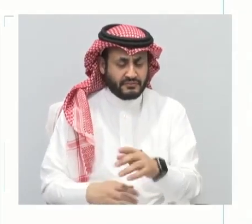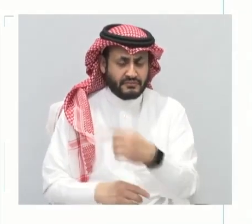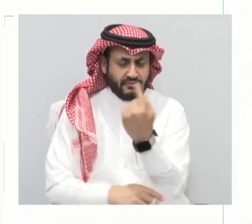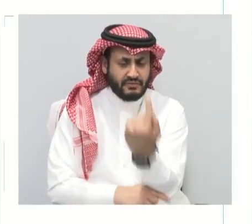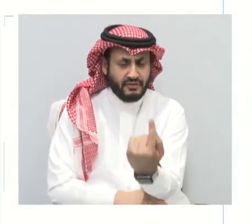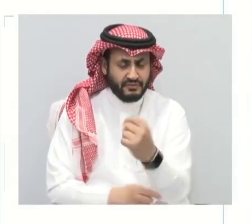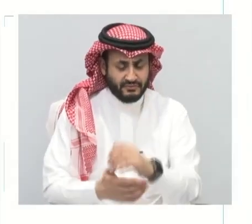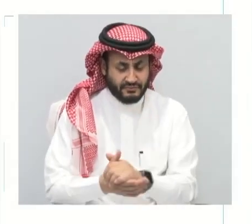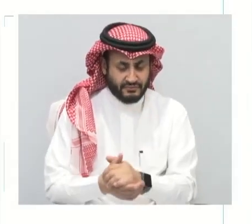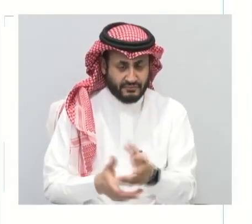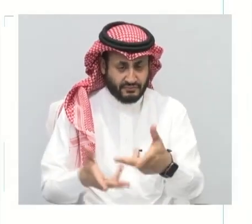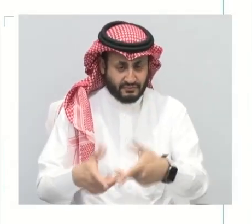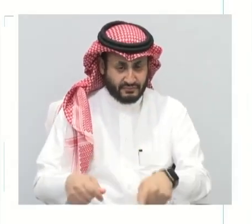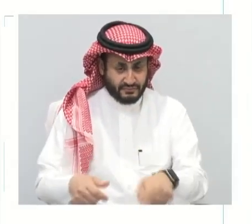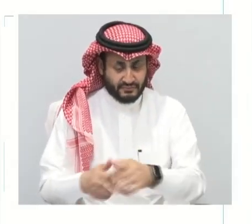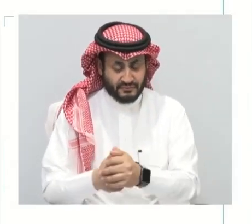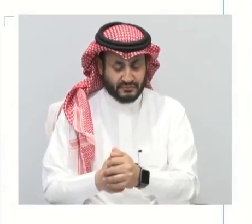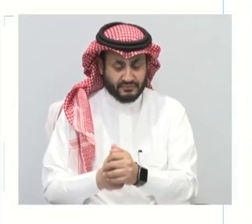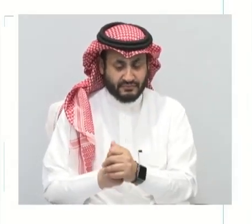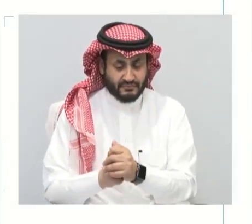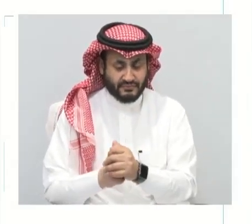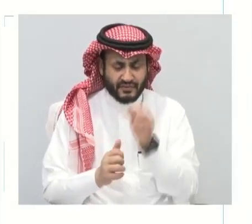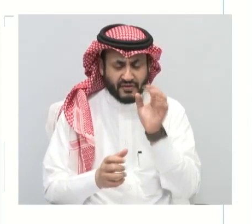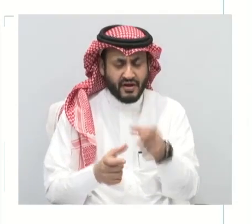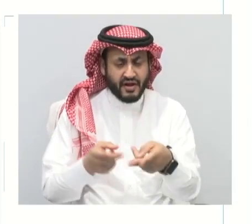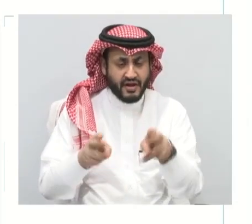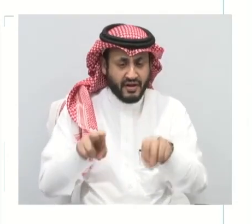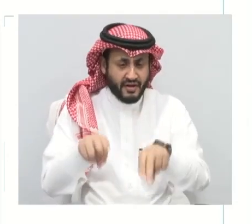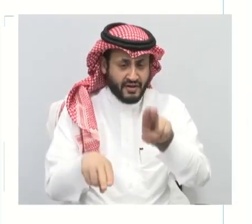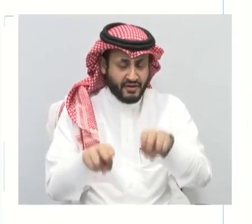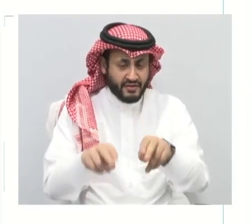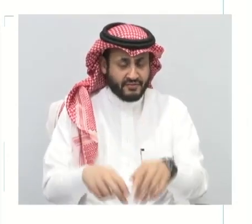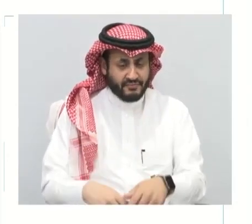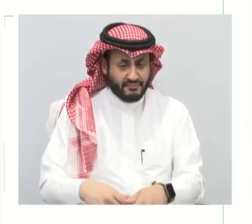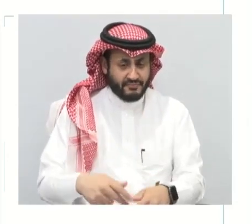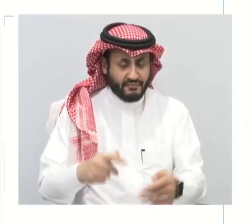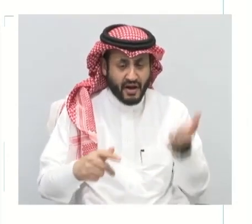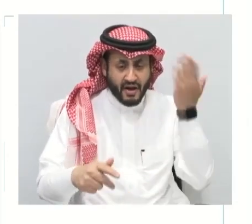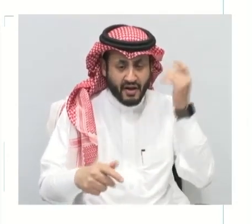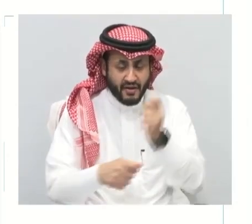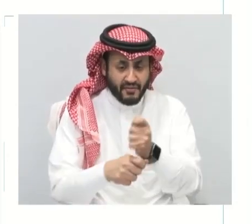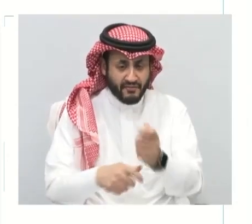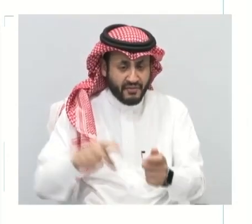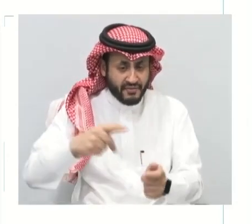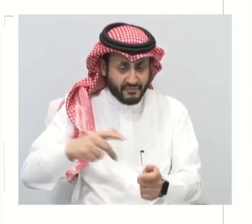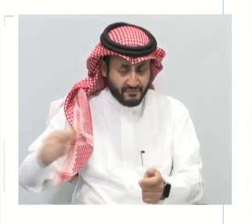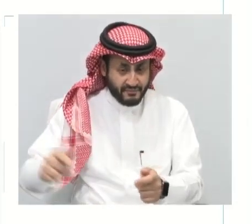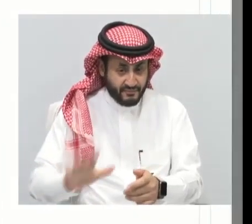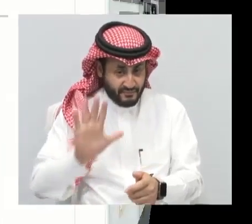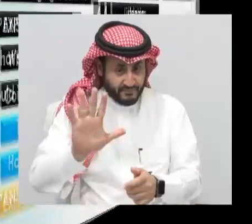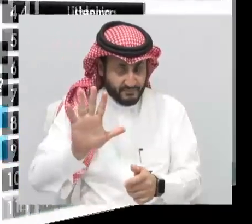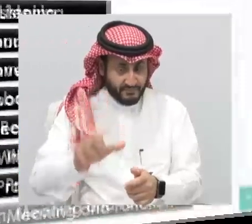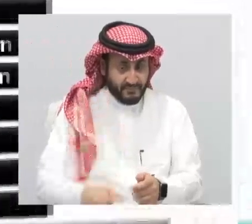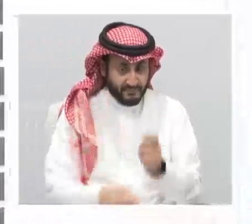favor. And at the end of the class, students will be able to identify the past and the past participle of five irregular